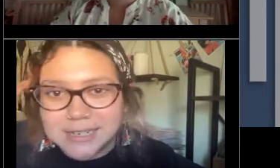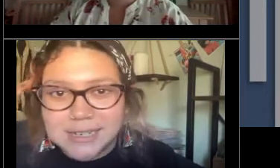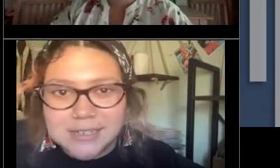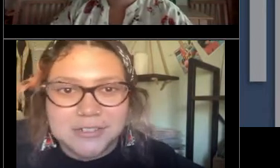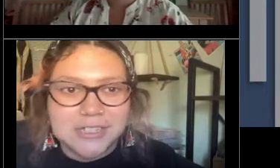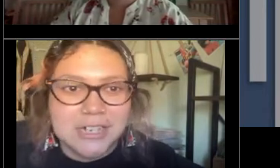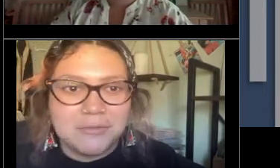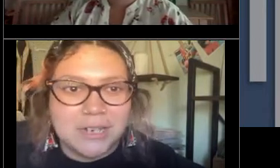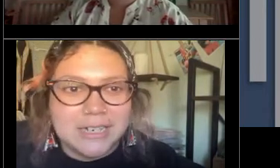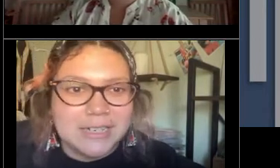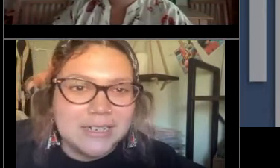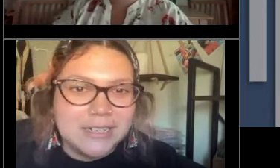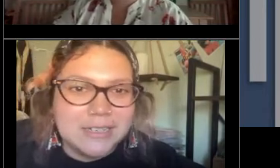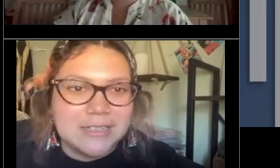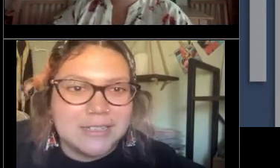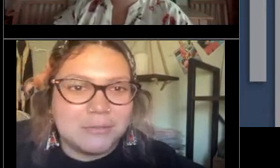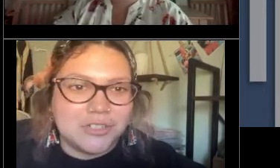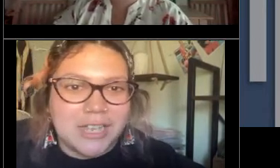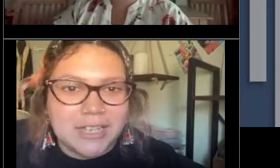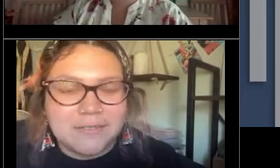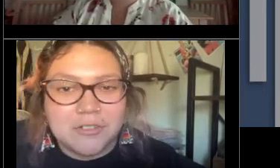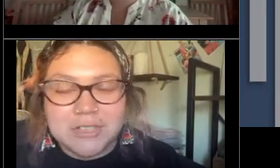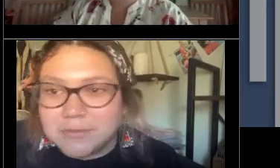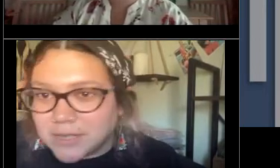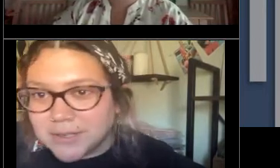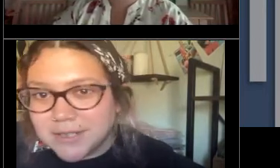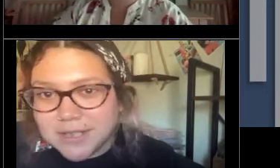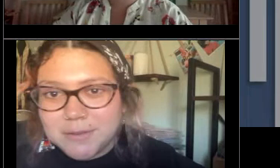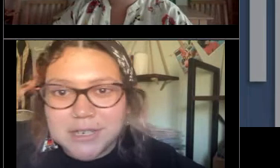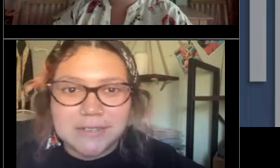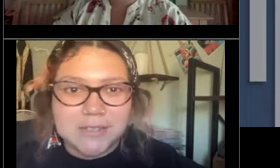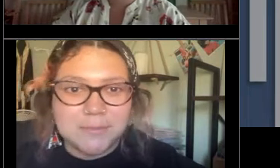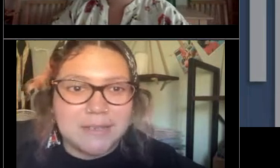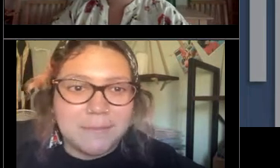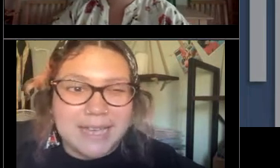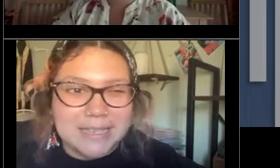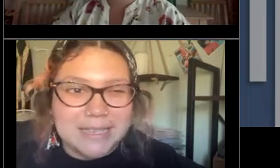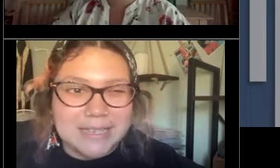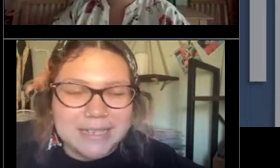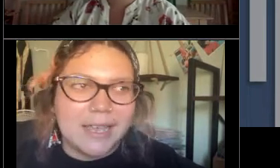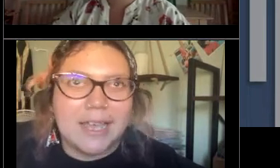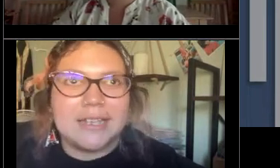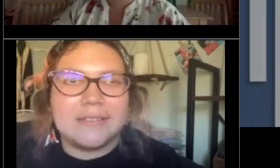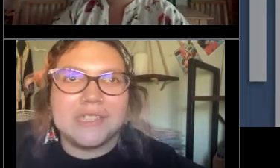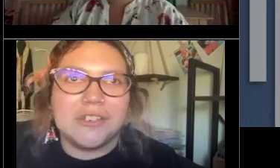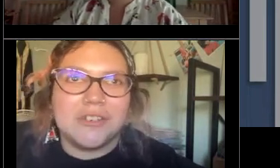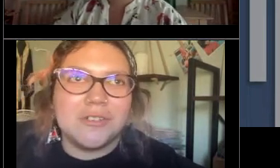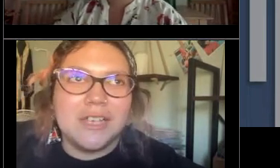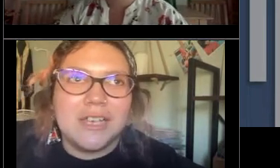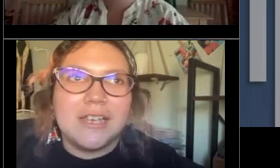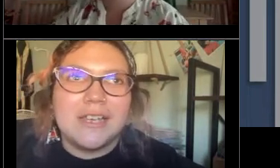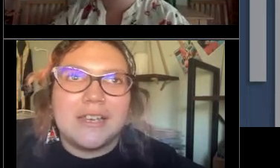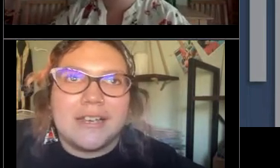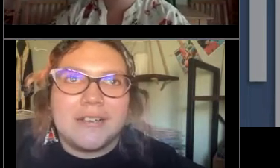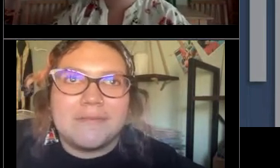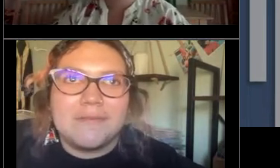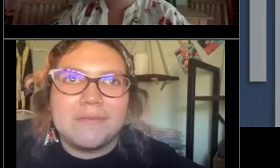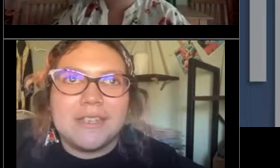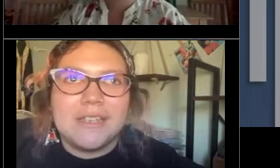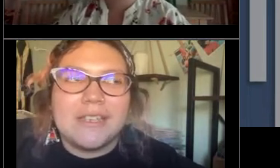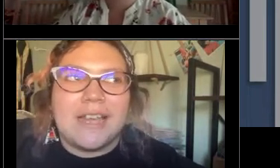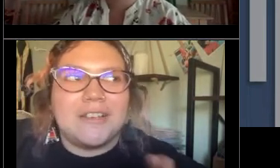slide. So I just kind of wanted to double check if Colton was one of the communities that was being piloting. And if so,